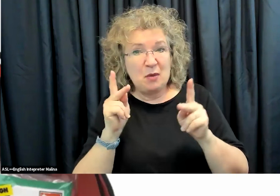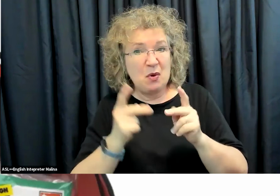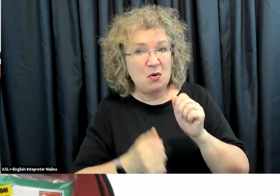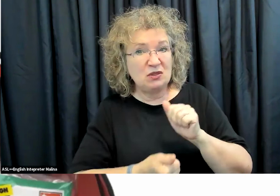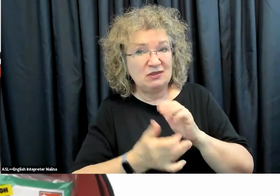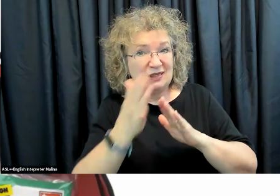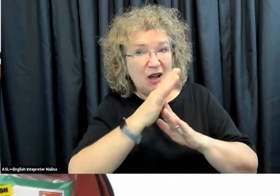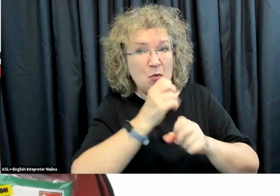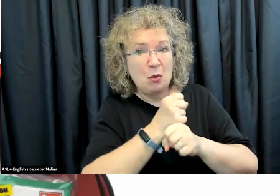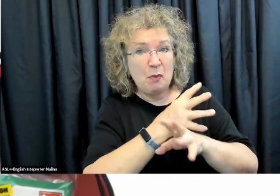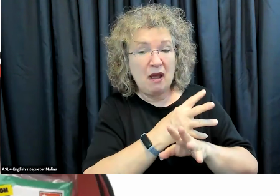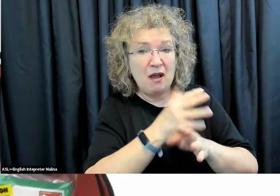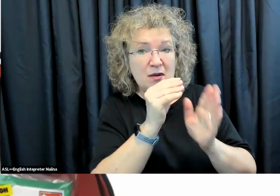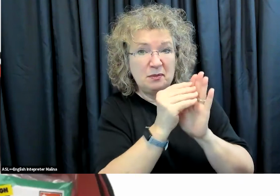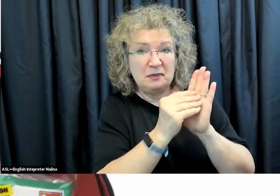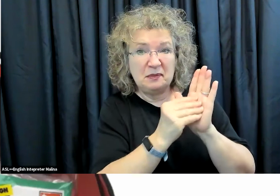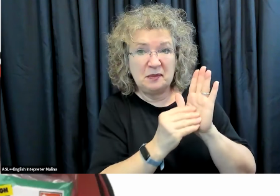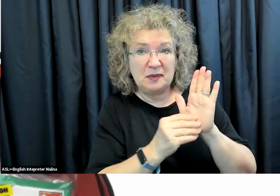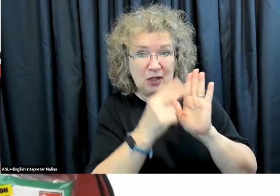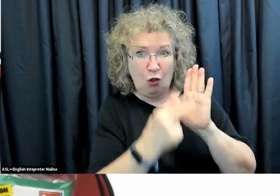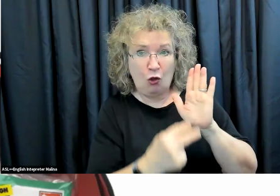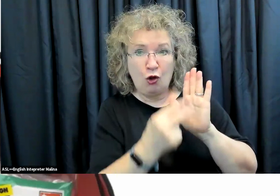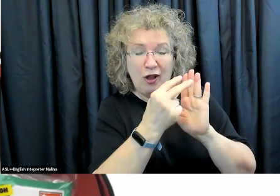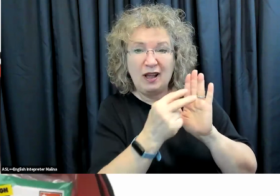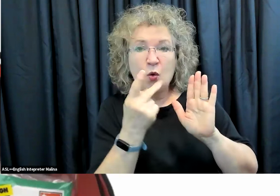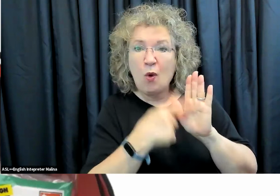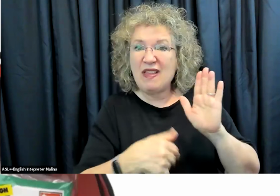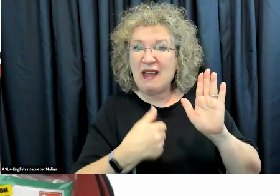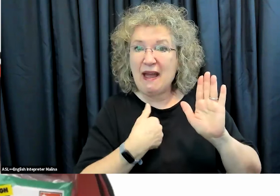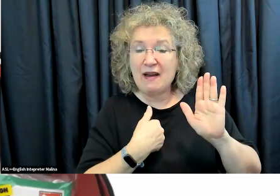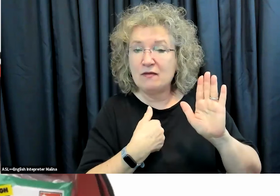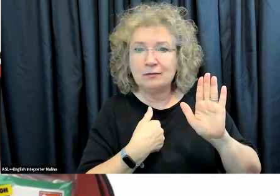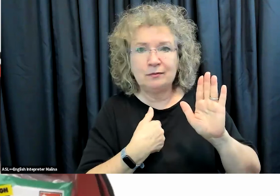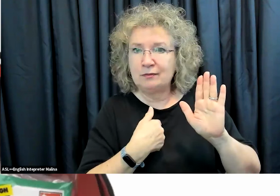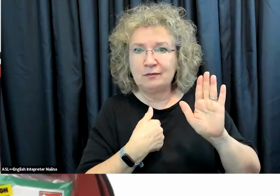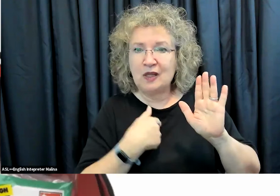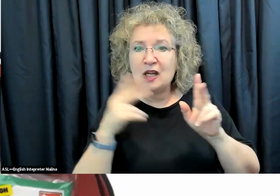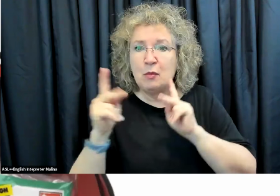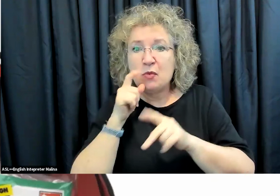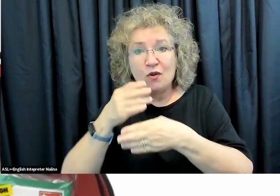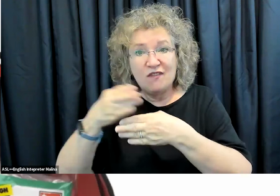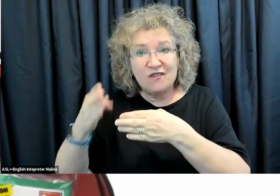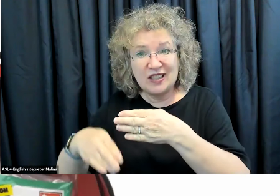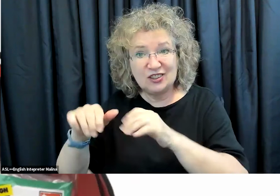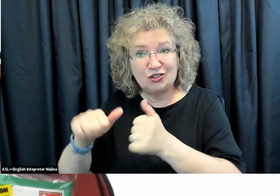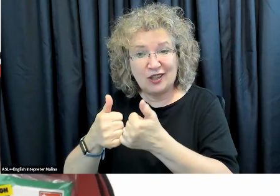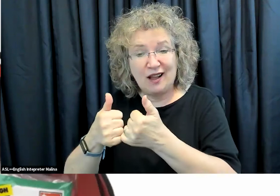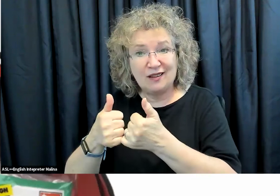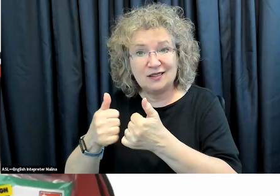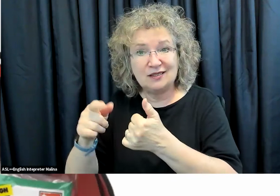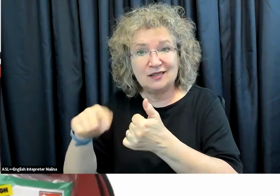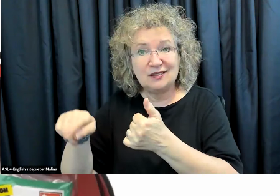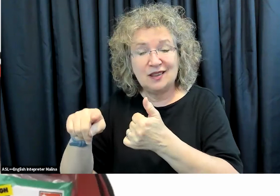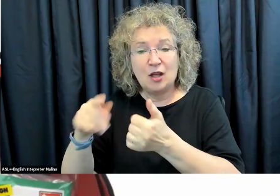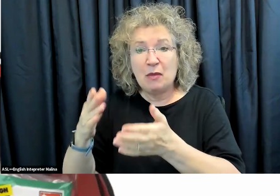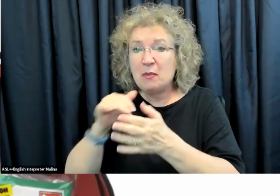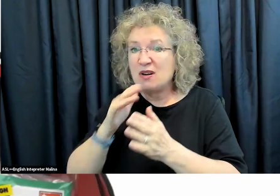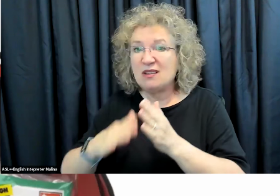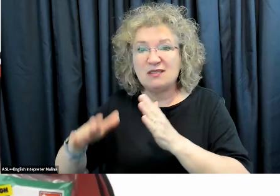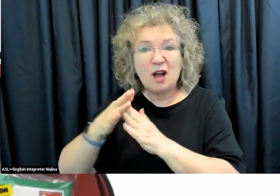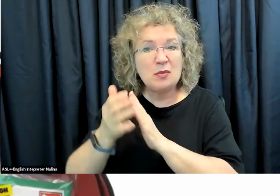on paper who win these challenges. The people who complete the challenge aren't necessarily the ones with the most skills